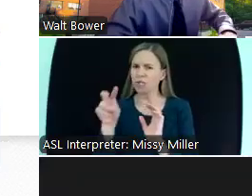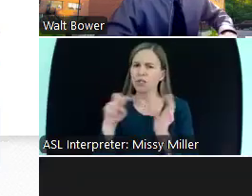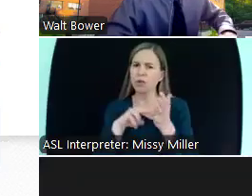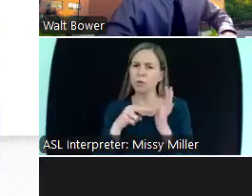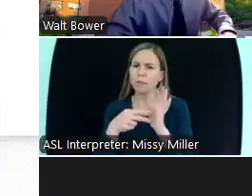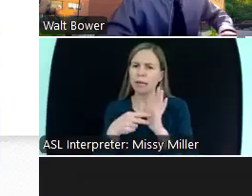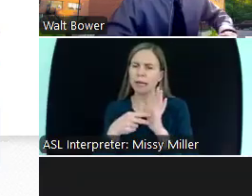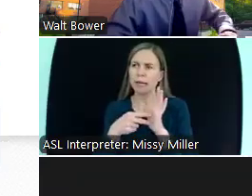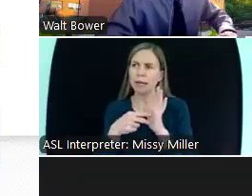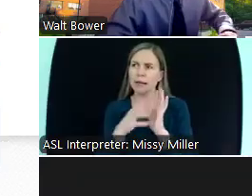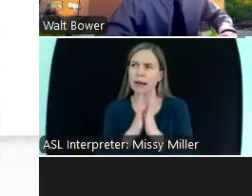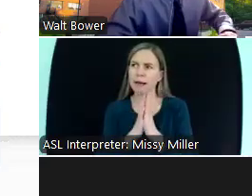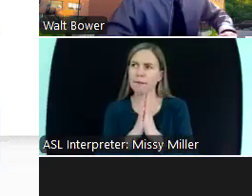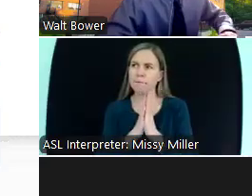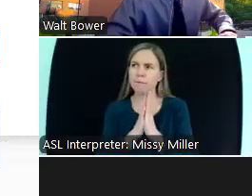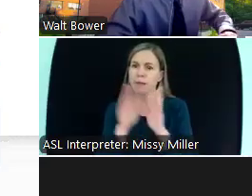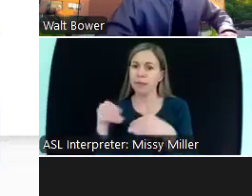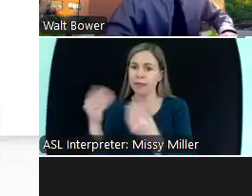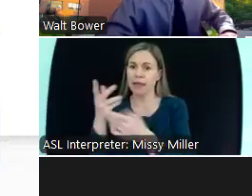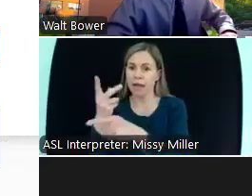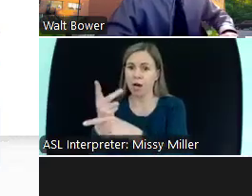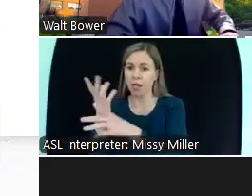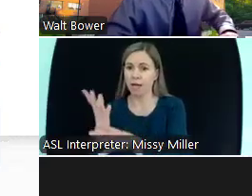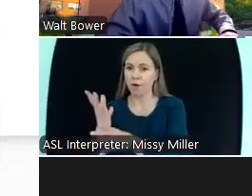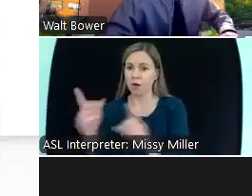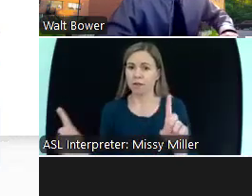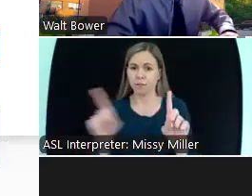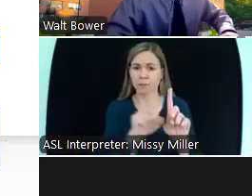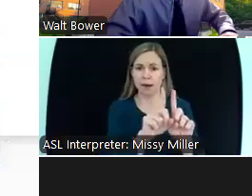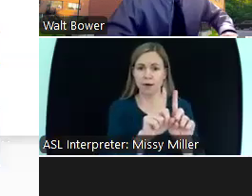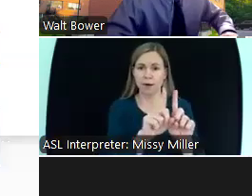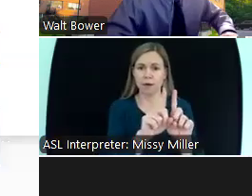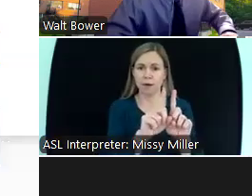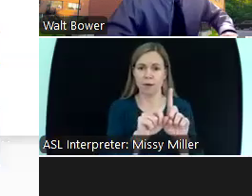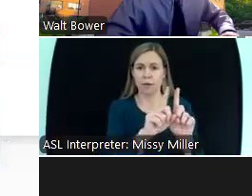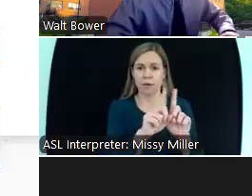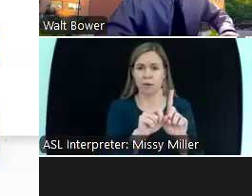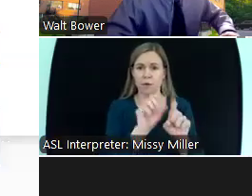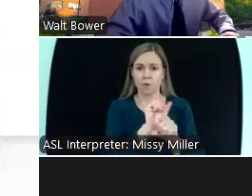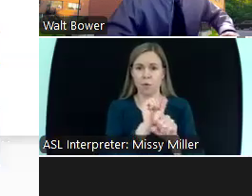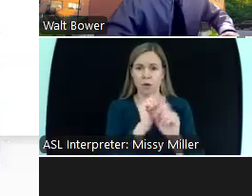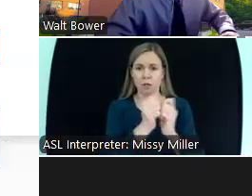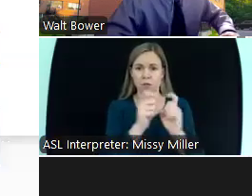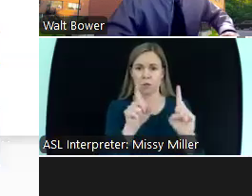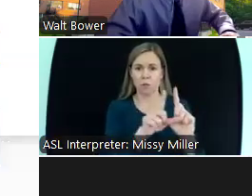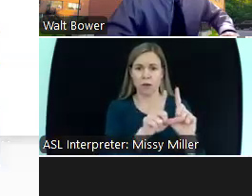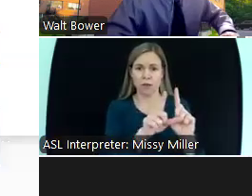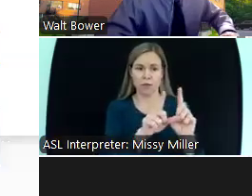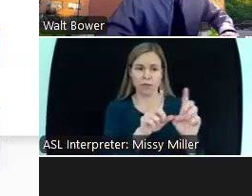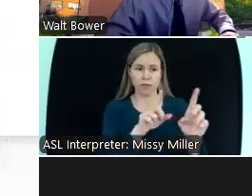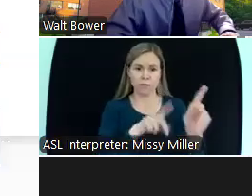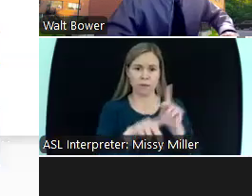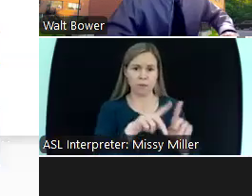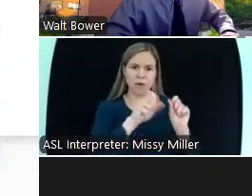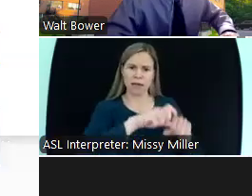is the caregiver paired with people who that they can meet their needs? Is that